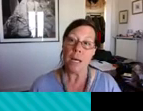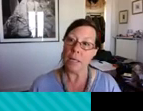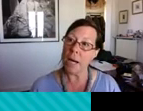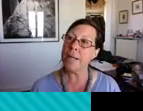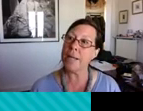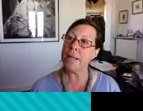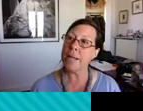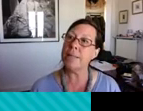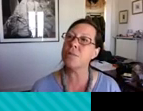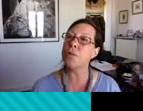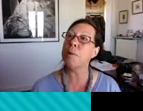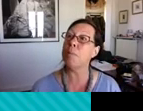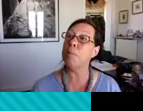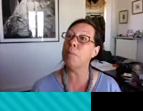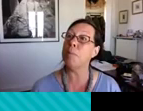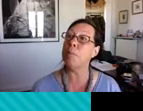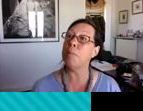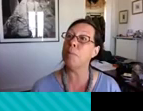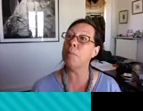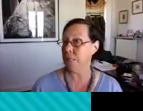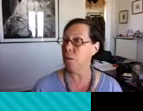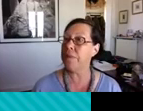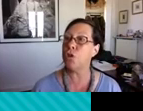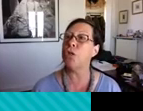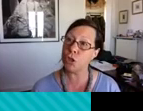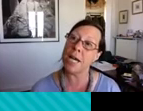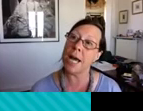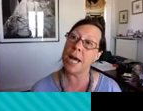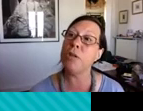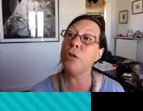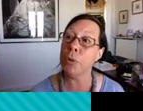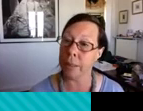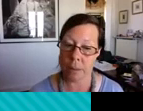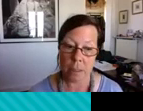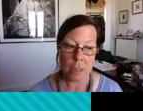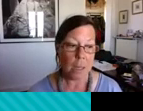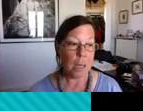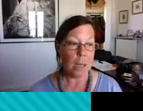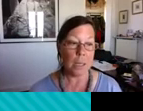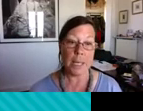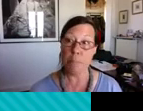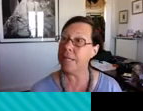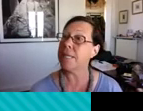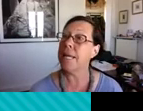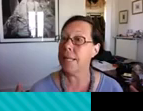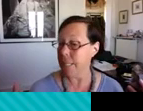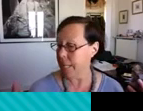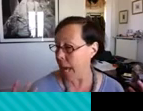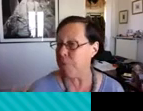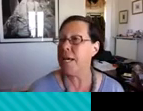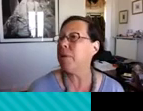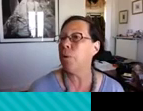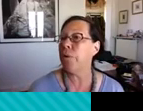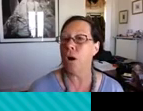giving guidance to the public on what they should or should not be doing. And because